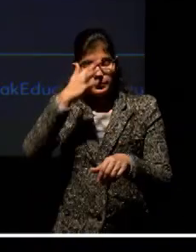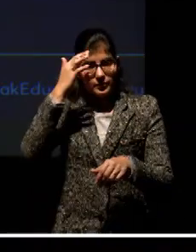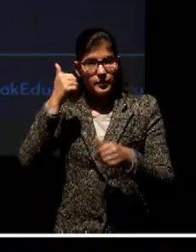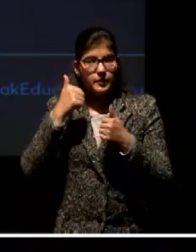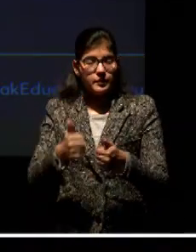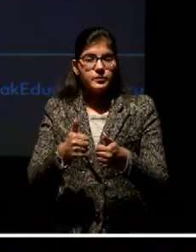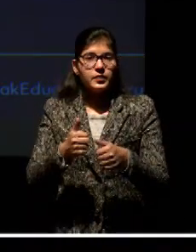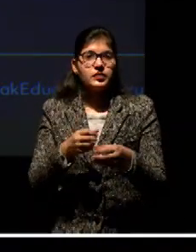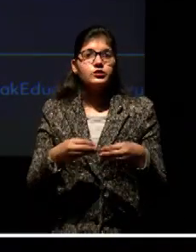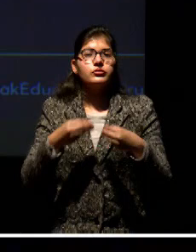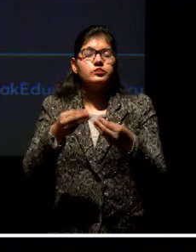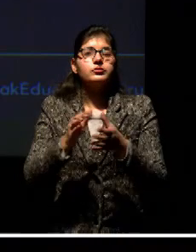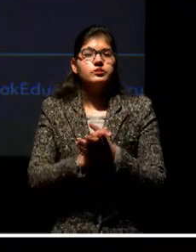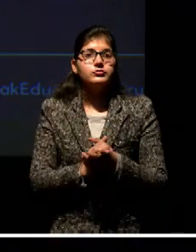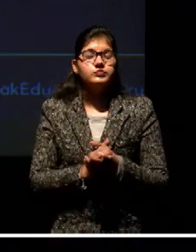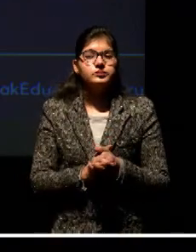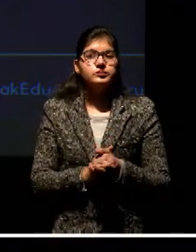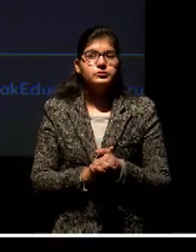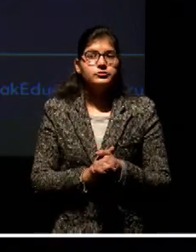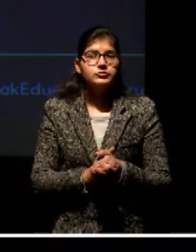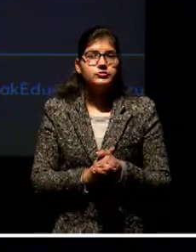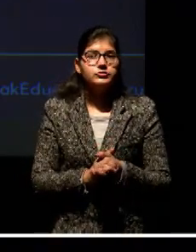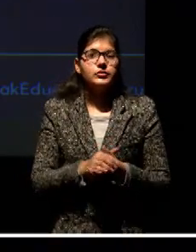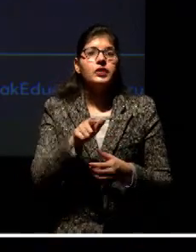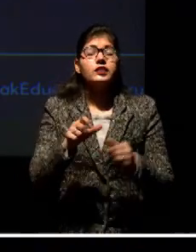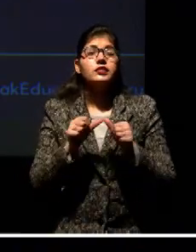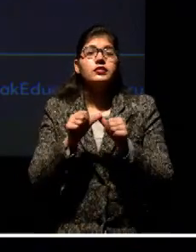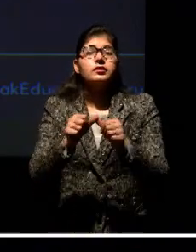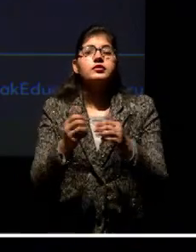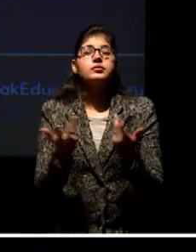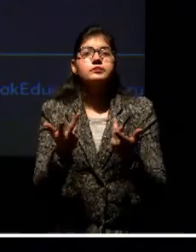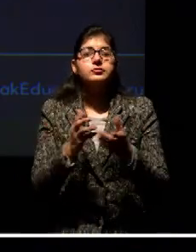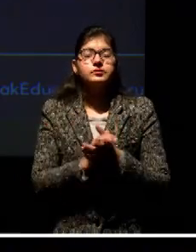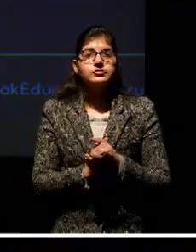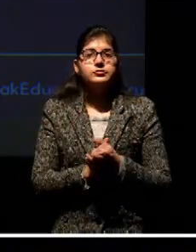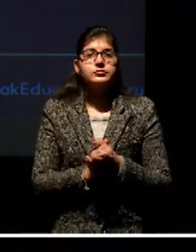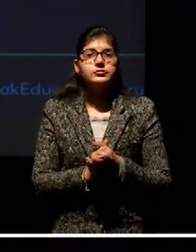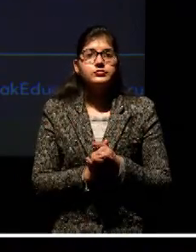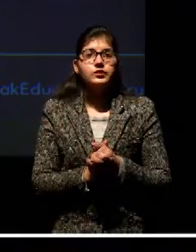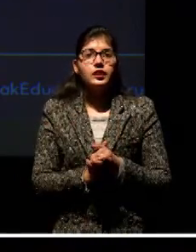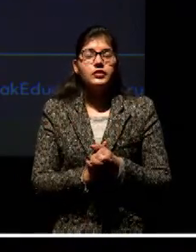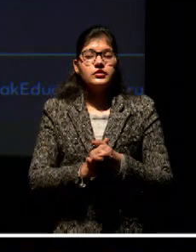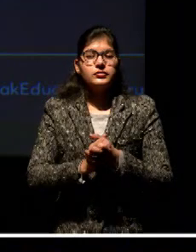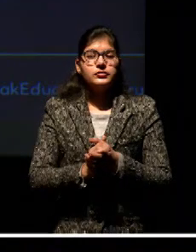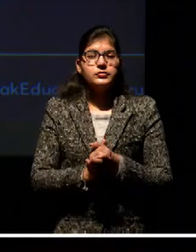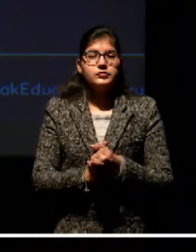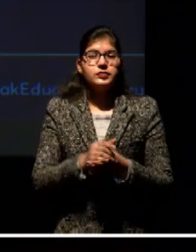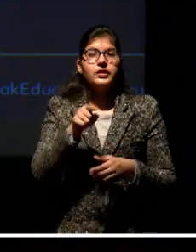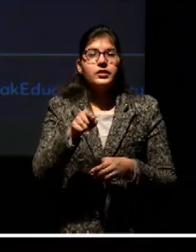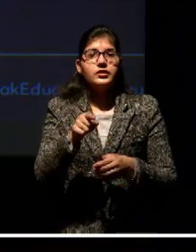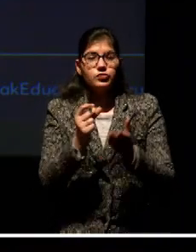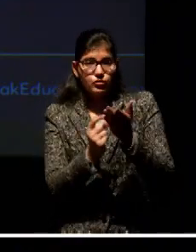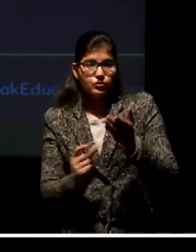us. He turned out to be an entrepreneur, and his entrepreneurial ability is so phenomenal that he was awarded by his